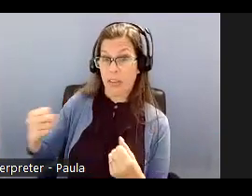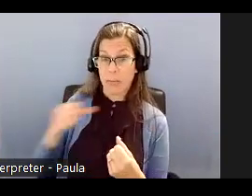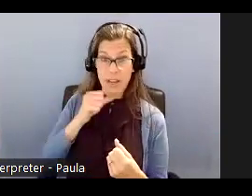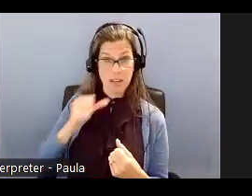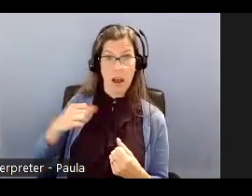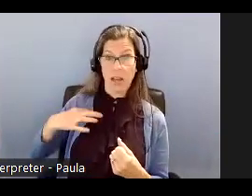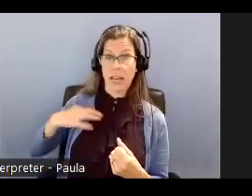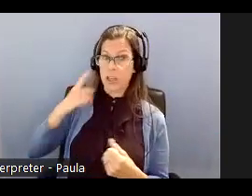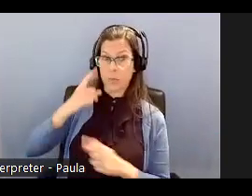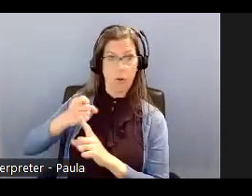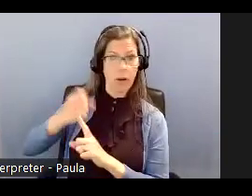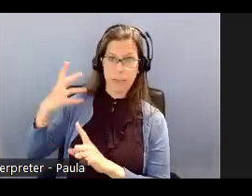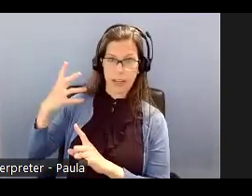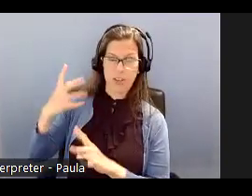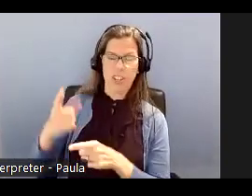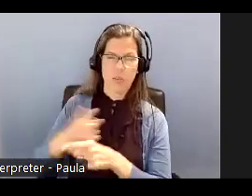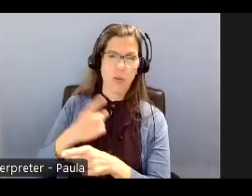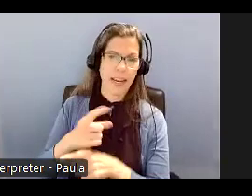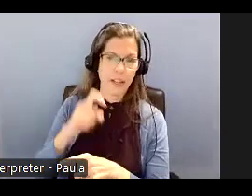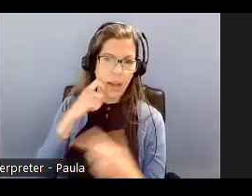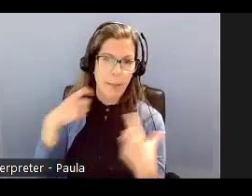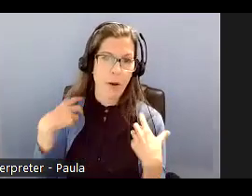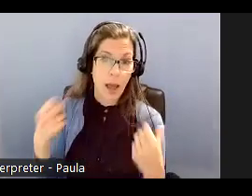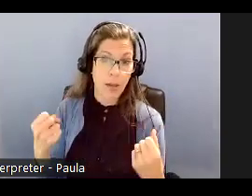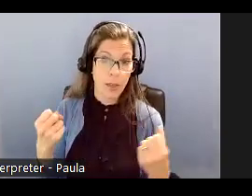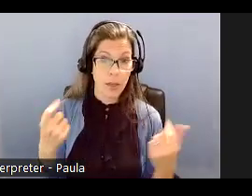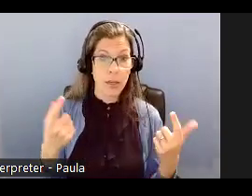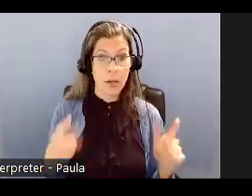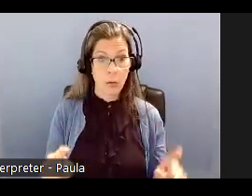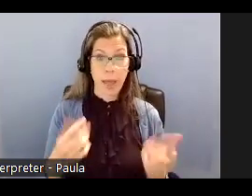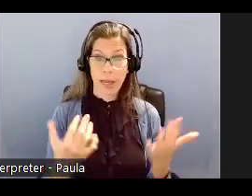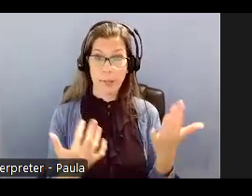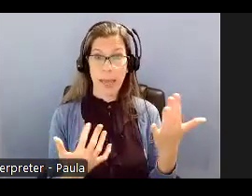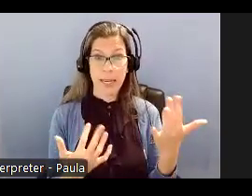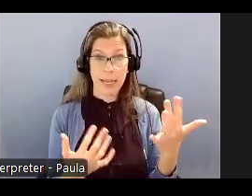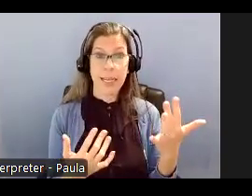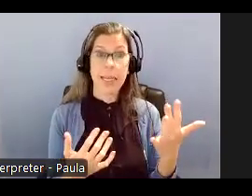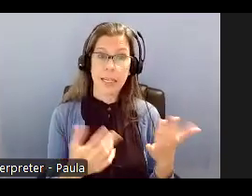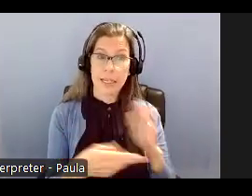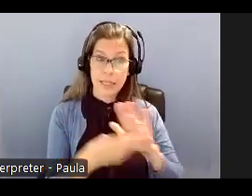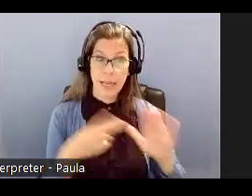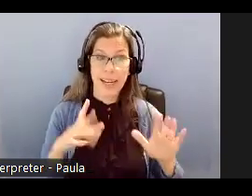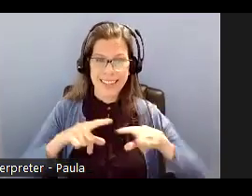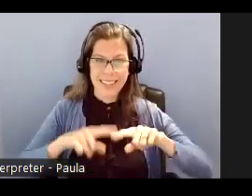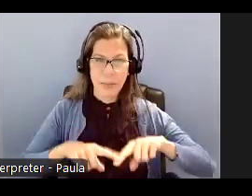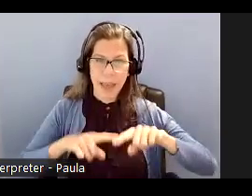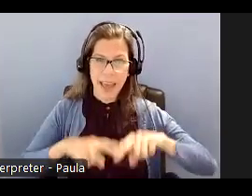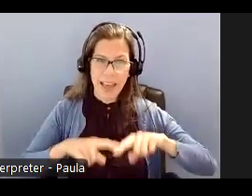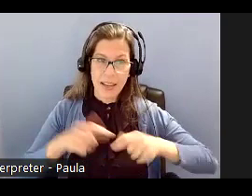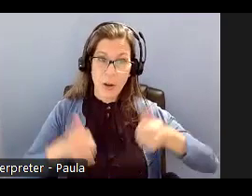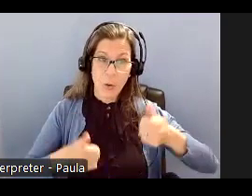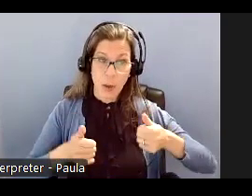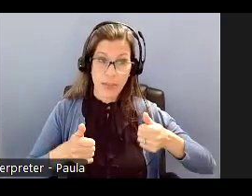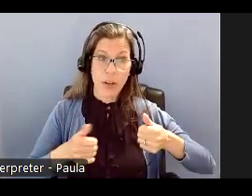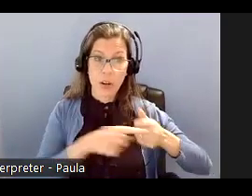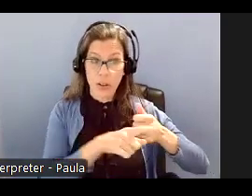the expansion. As far as when they're on a pending status, it will depend on whether they have